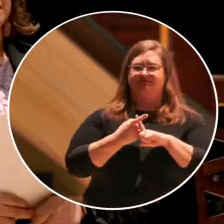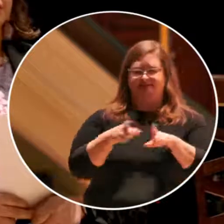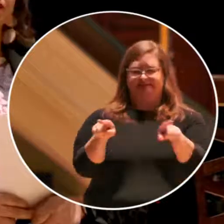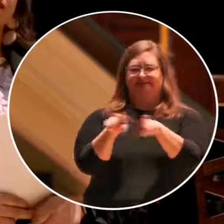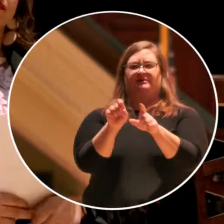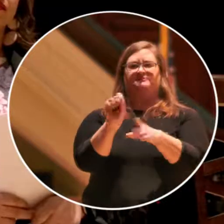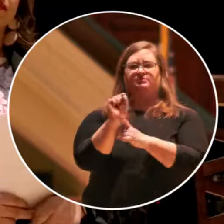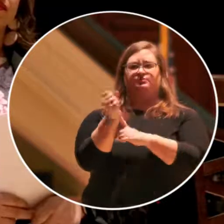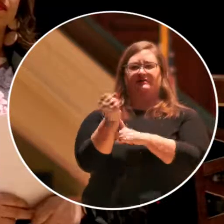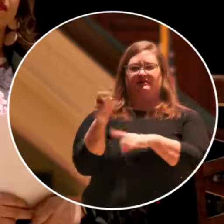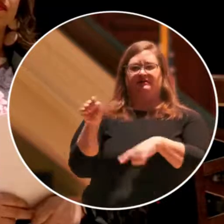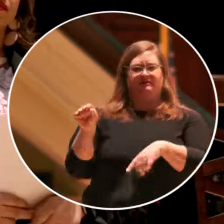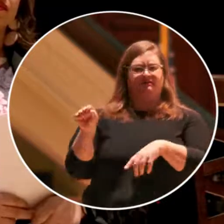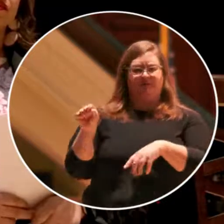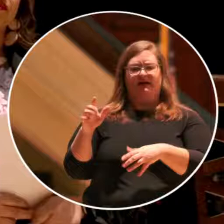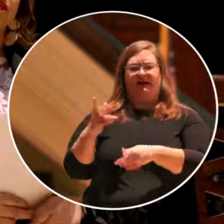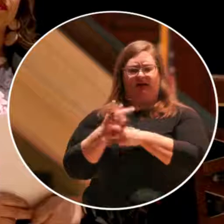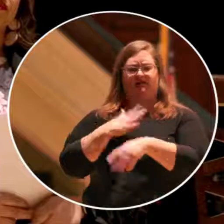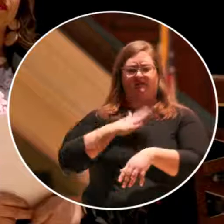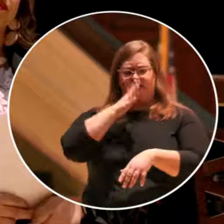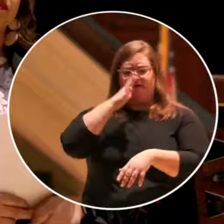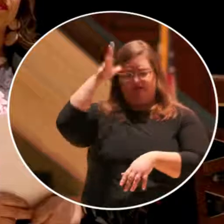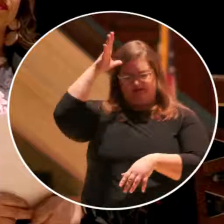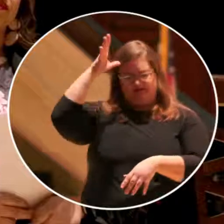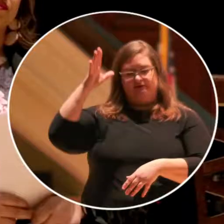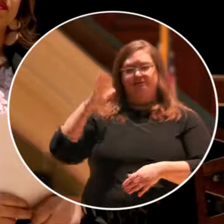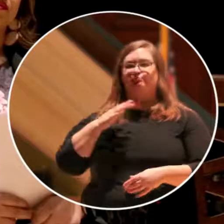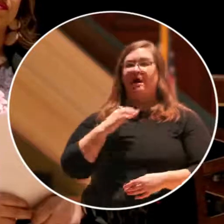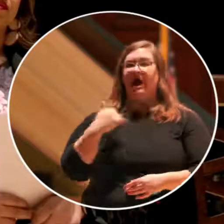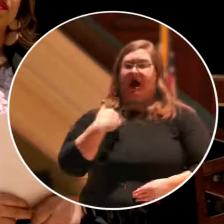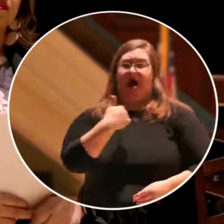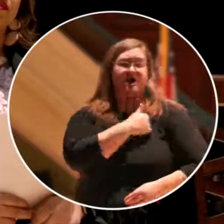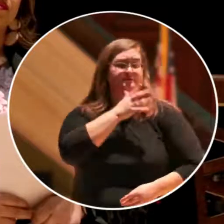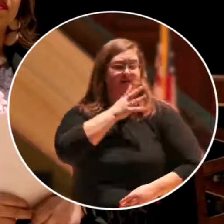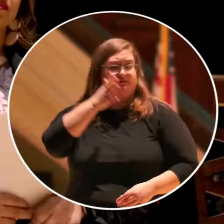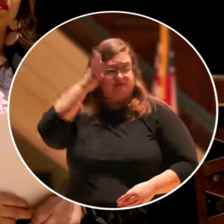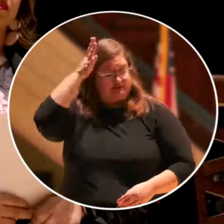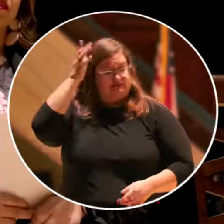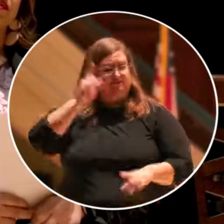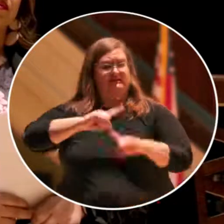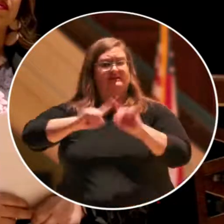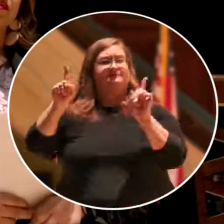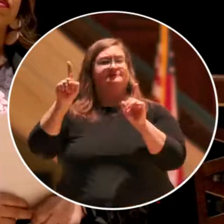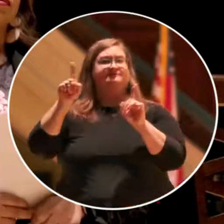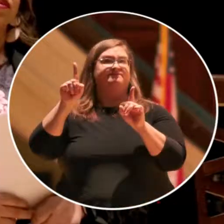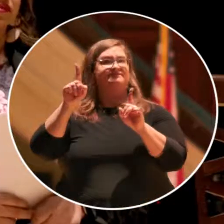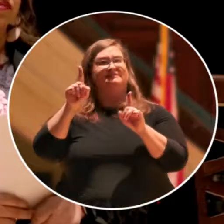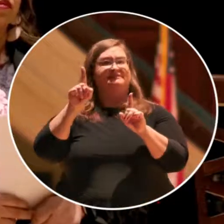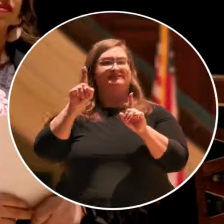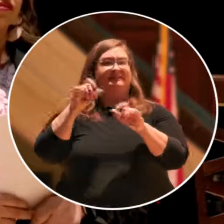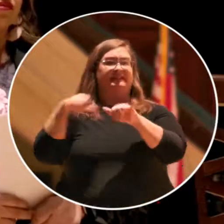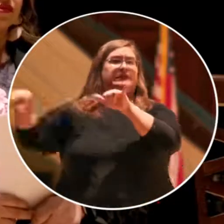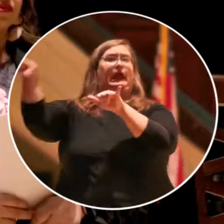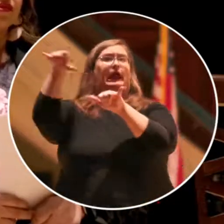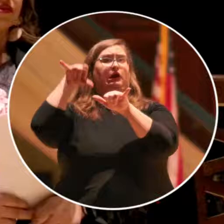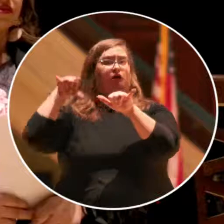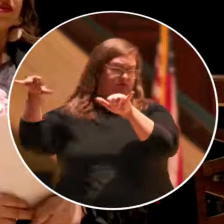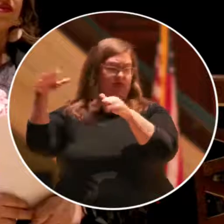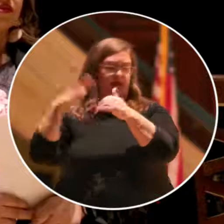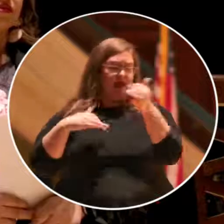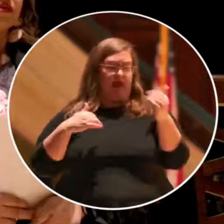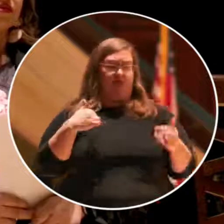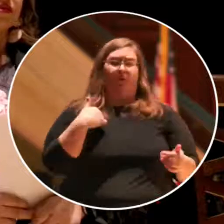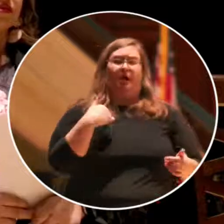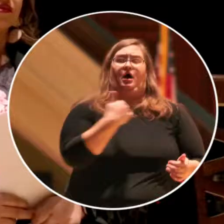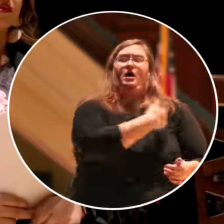and we agree. Our mothers had different standards of what qualified as love back in the day.